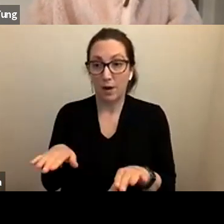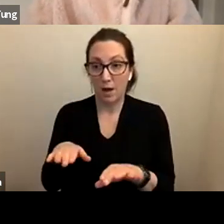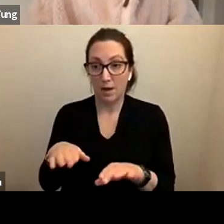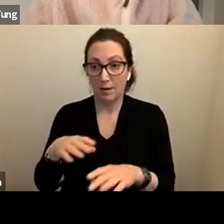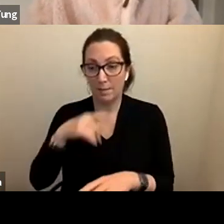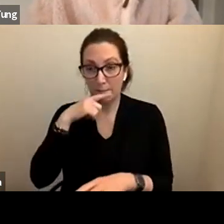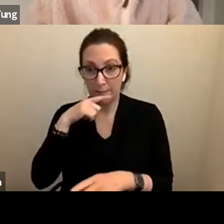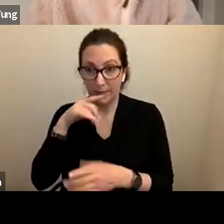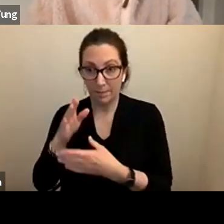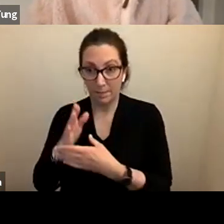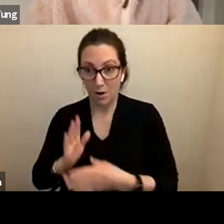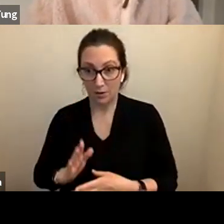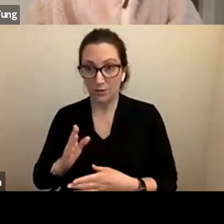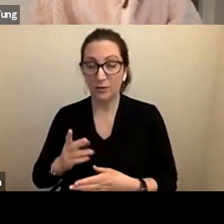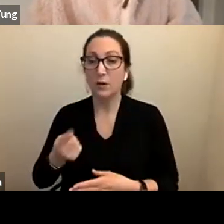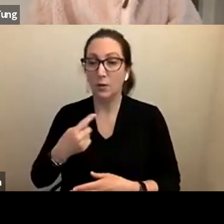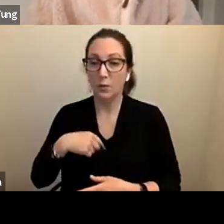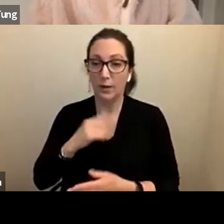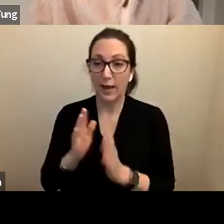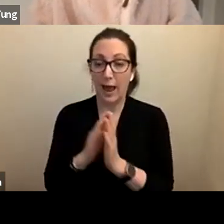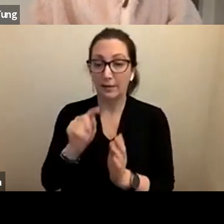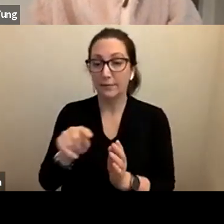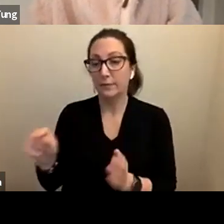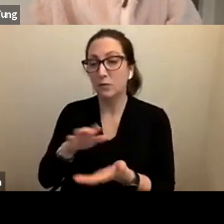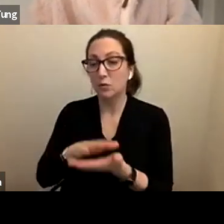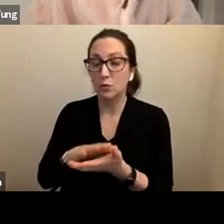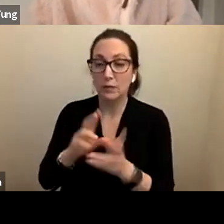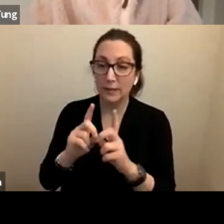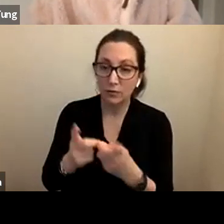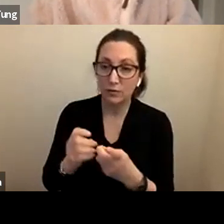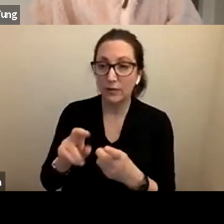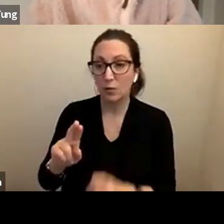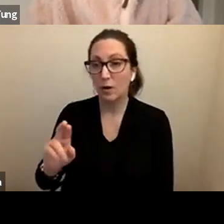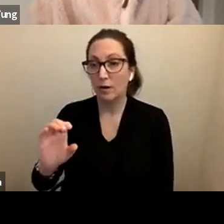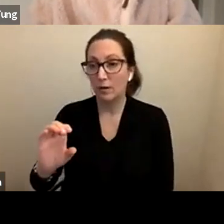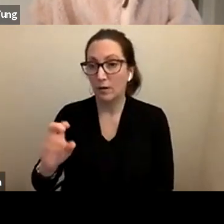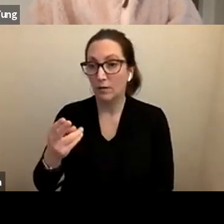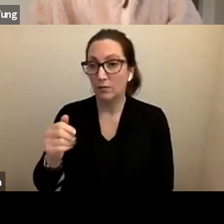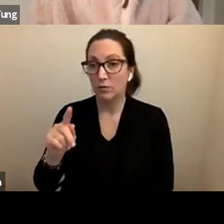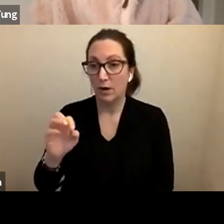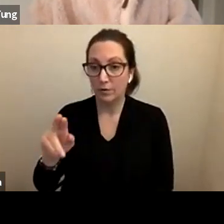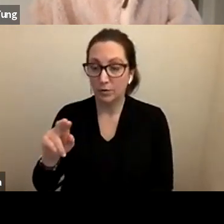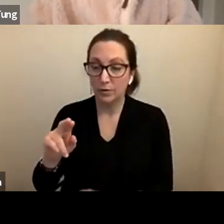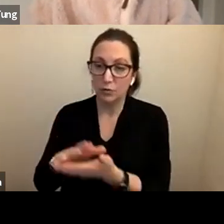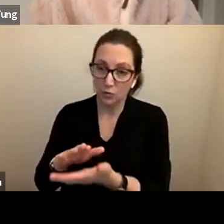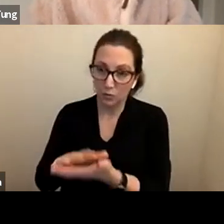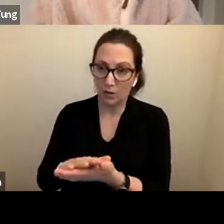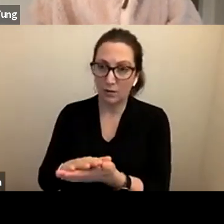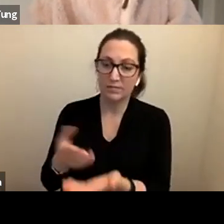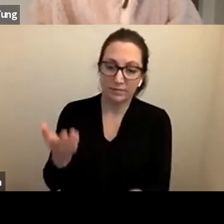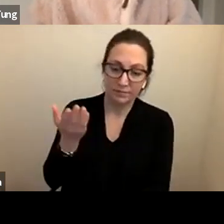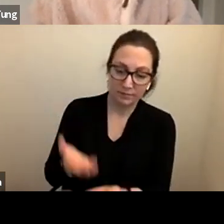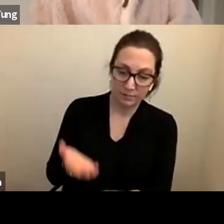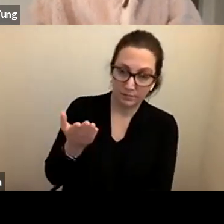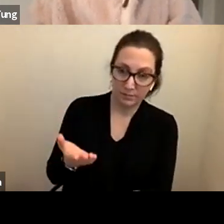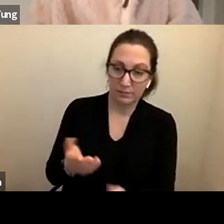ask those school districts, or in some cases, a charter school is considered a district, to verify. And on the